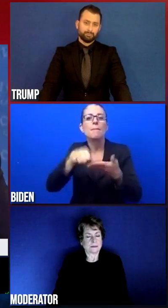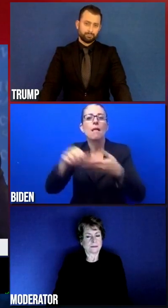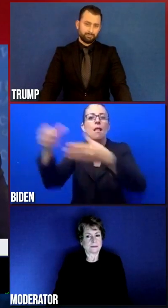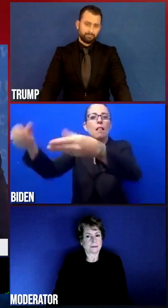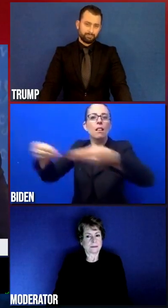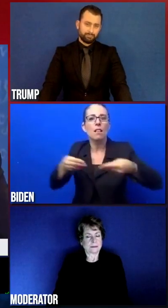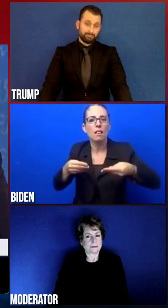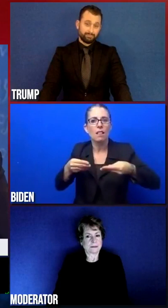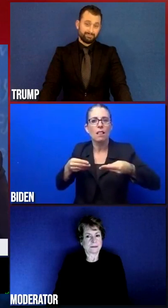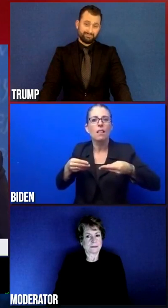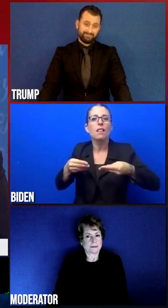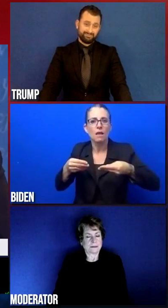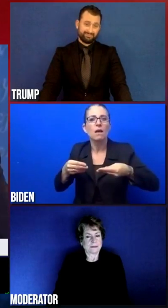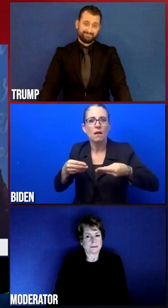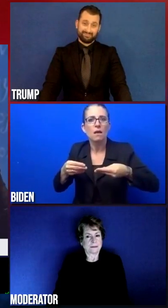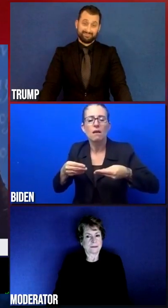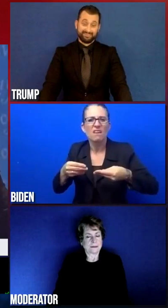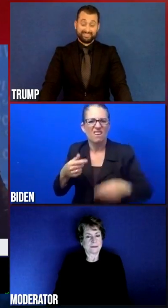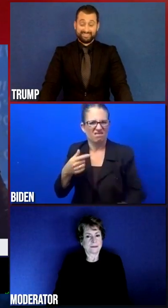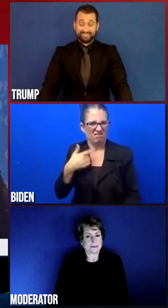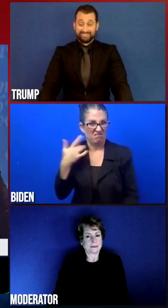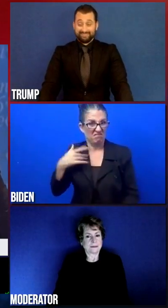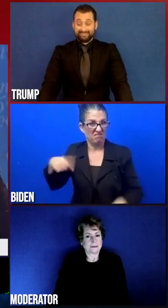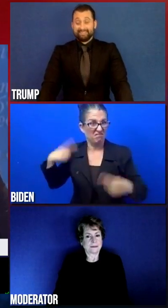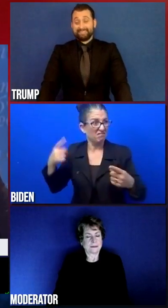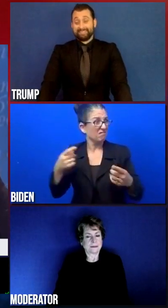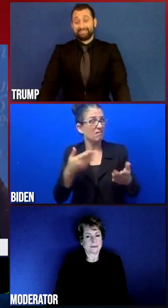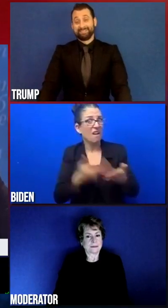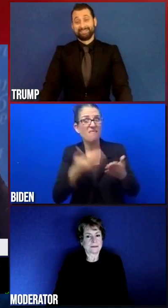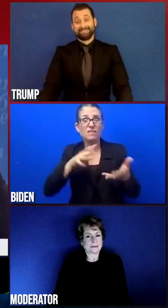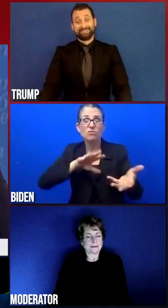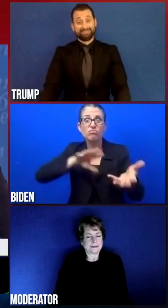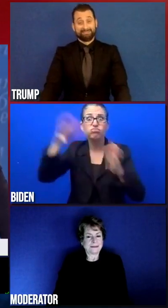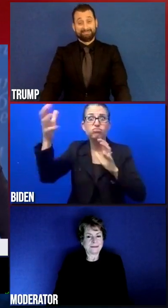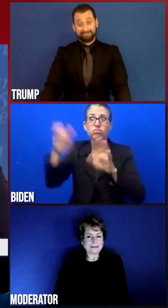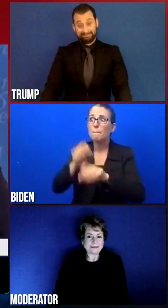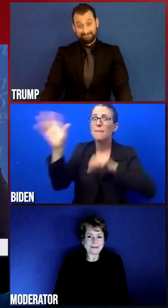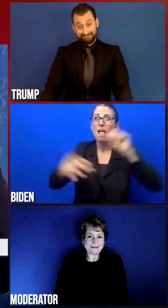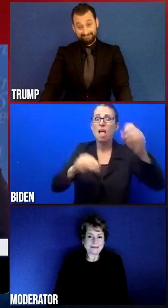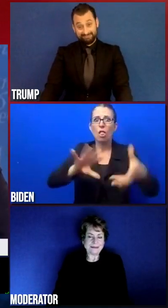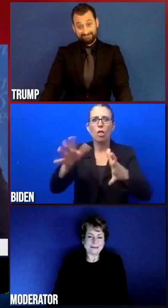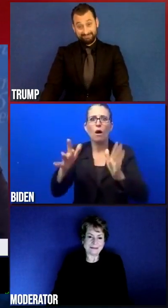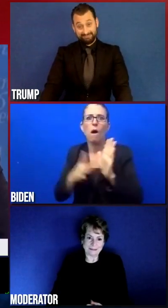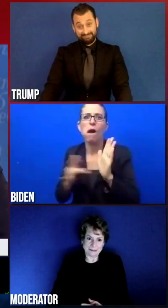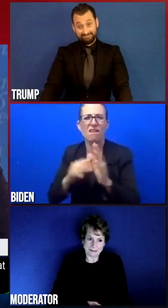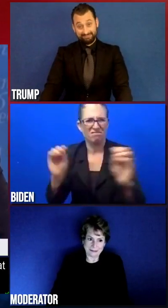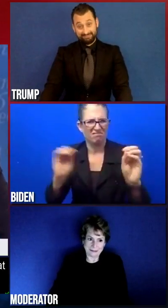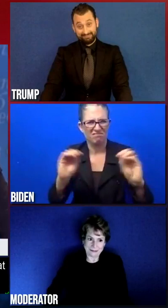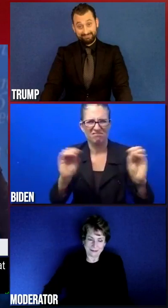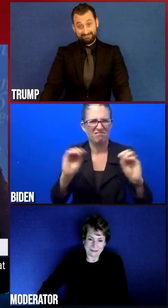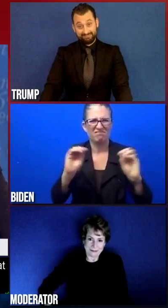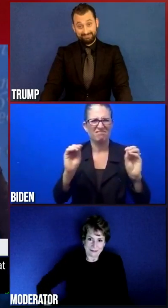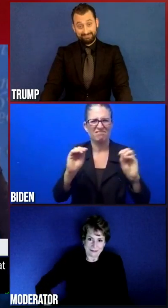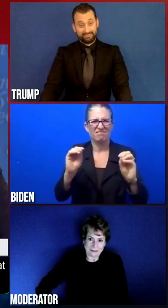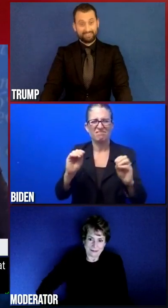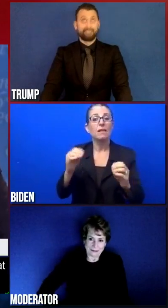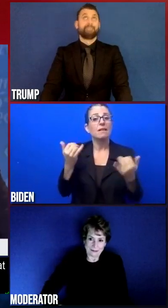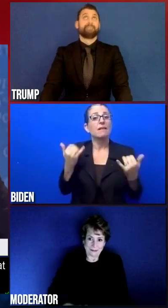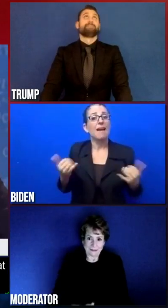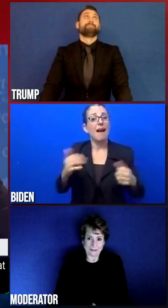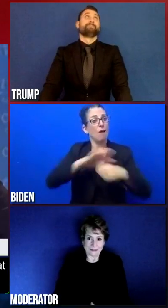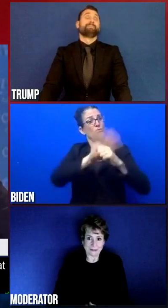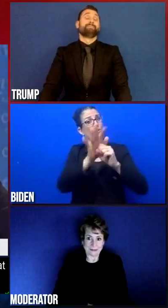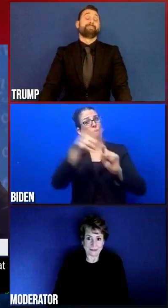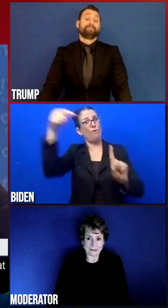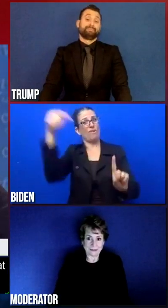that there are going to be millions of people because of COVID that are going to be voting by mail-in ballots, like he does, by the way. He sits behind the Resolute desk and